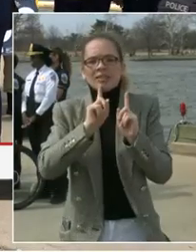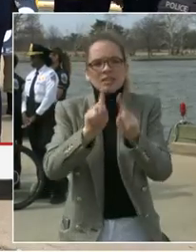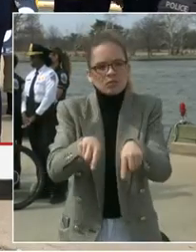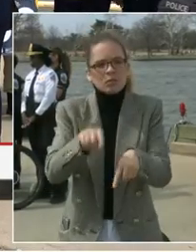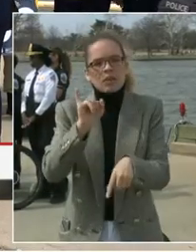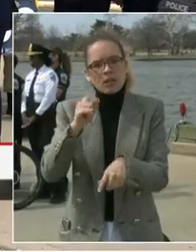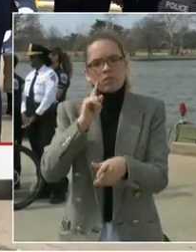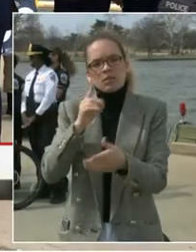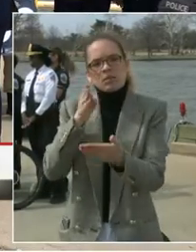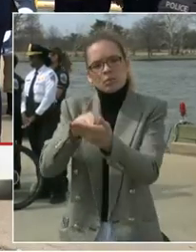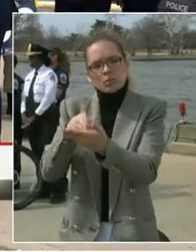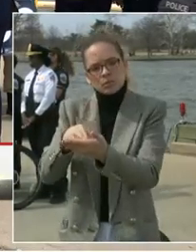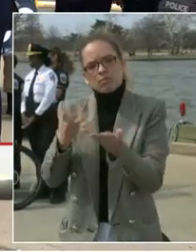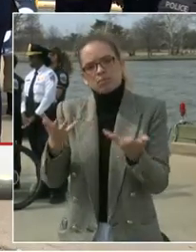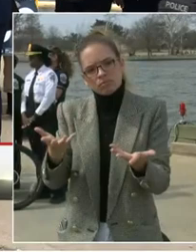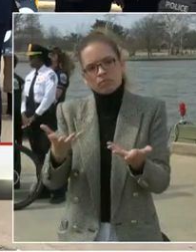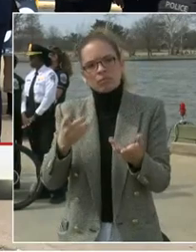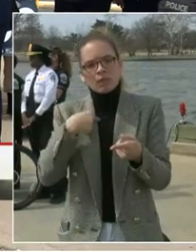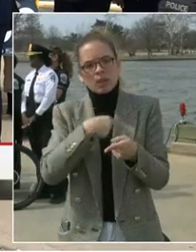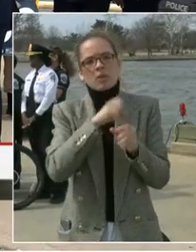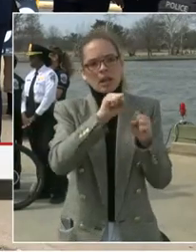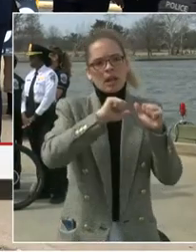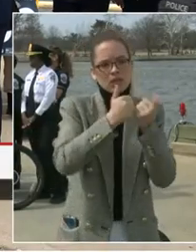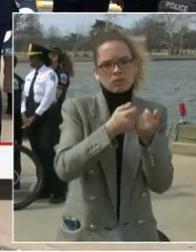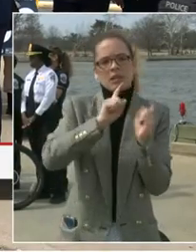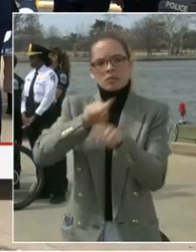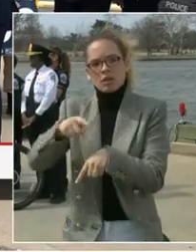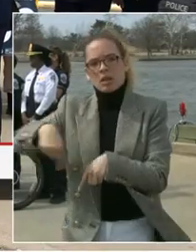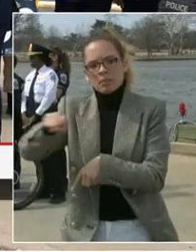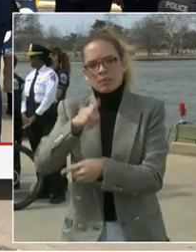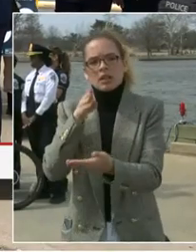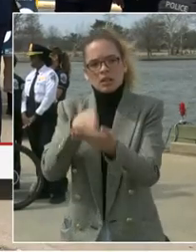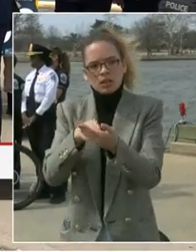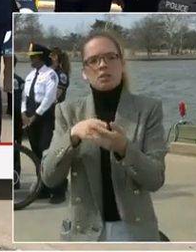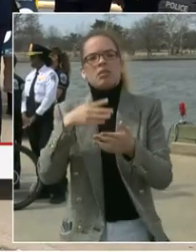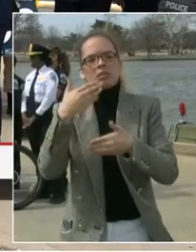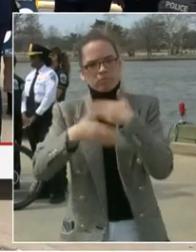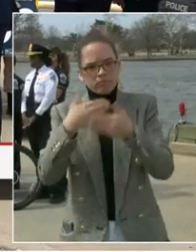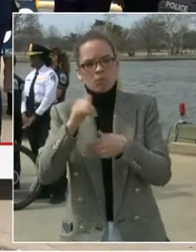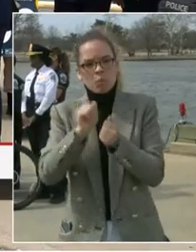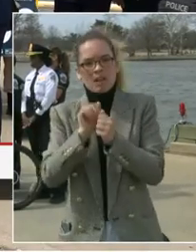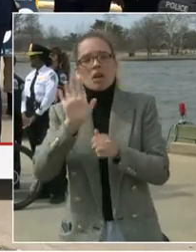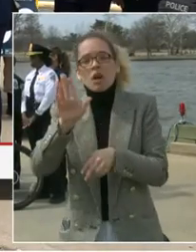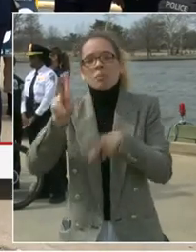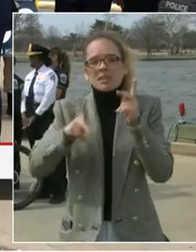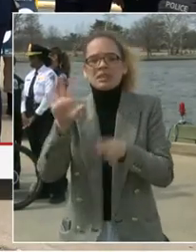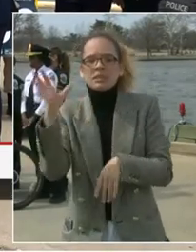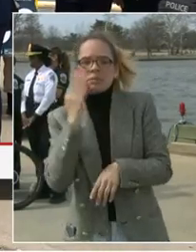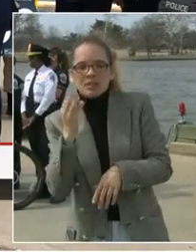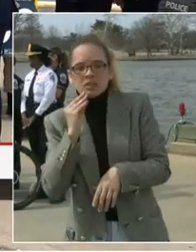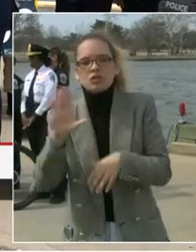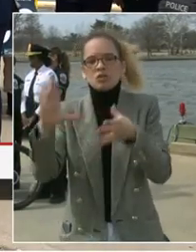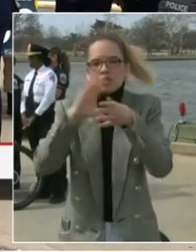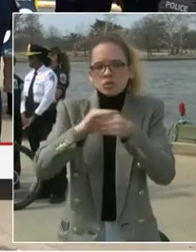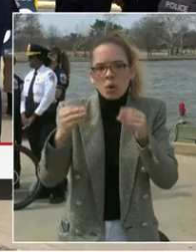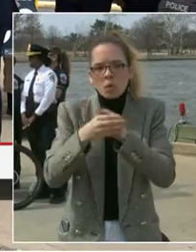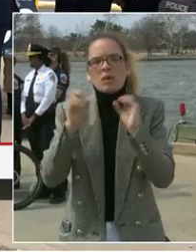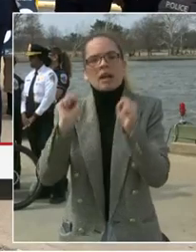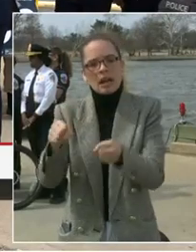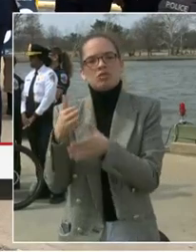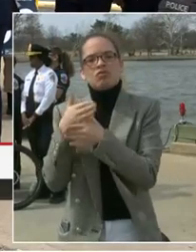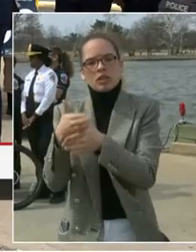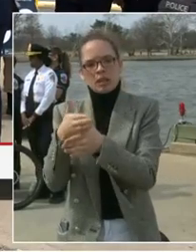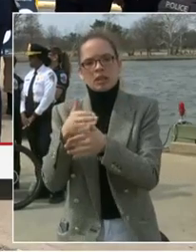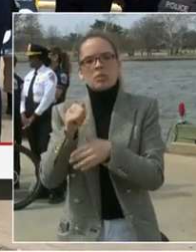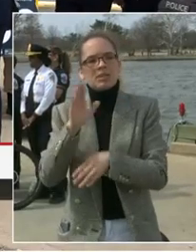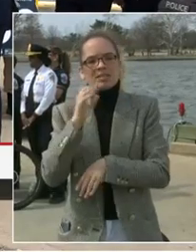where the agency will answer the allegations, and folks will be able to tell their lived experiences and their stories. That day will come, but it just won't